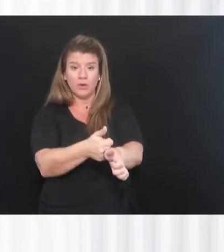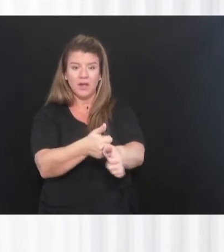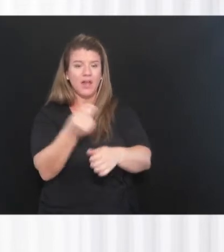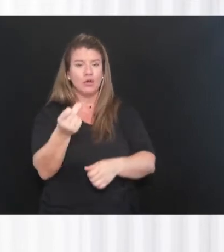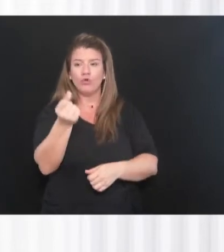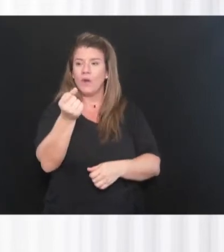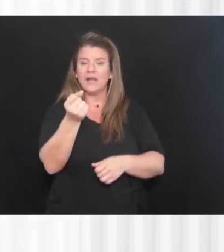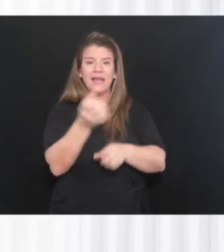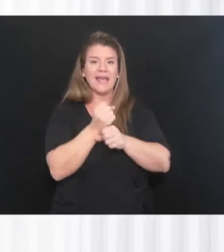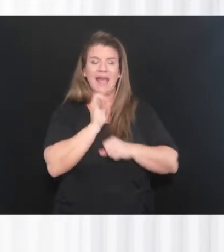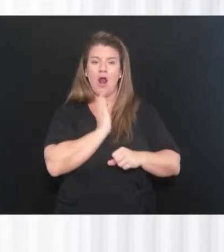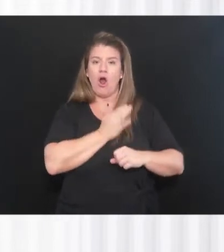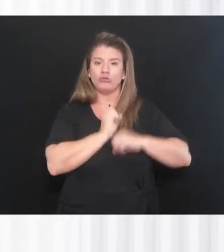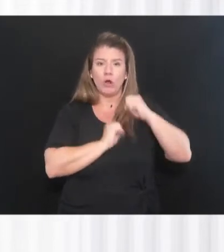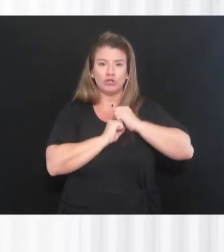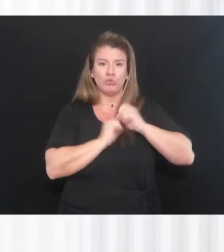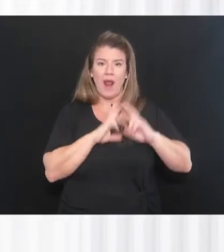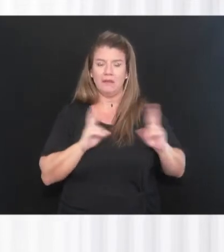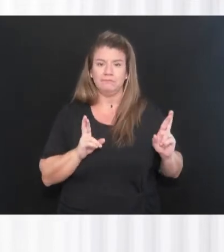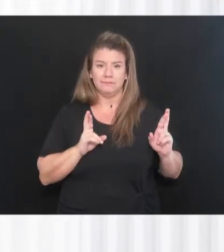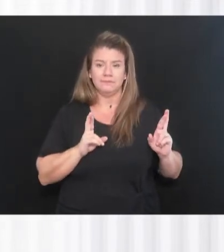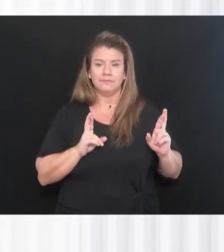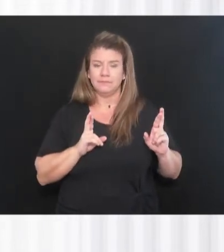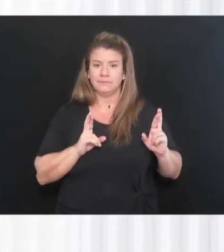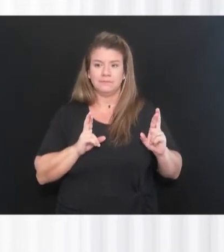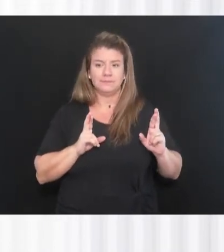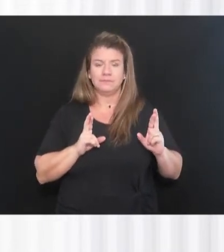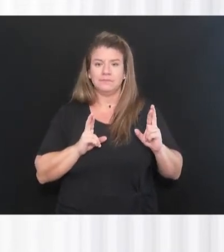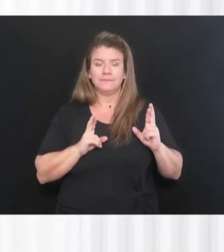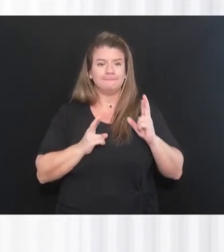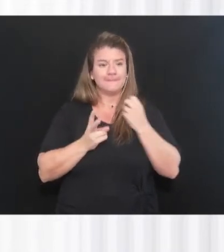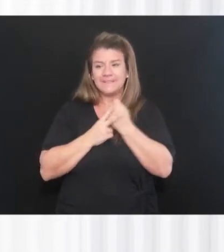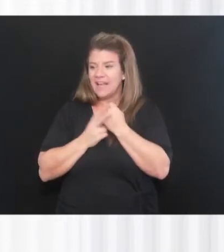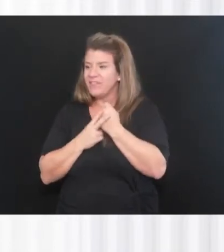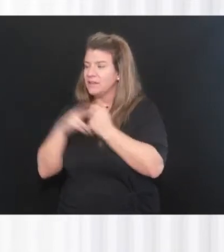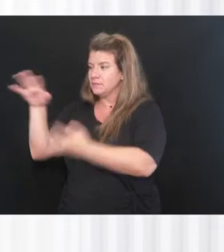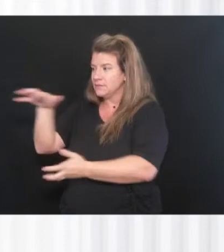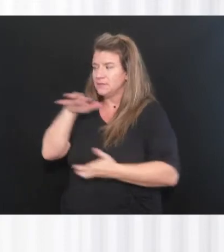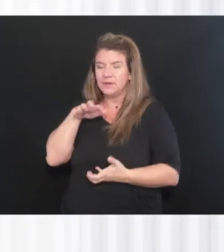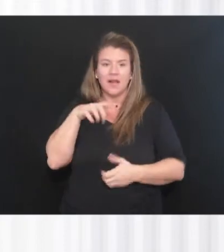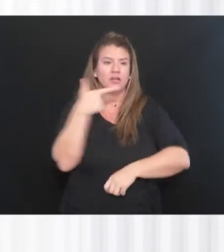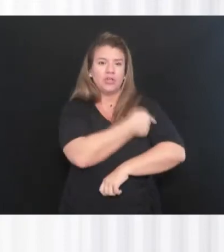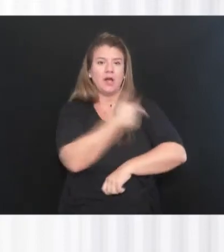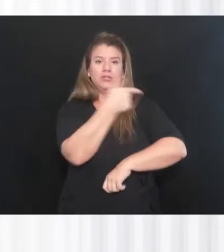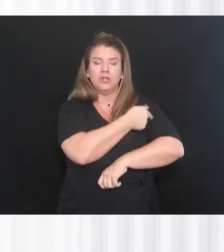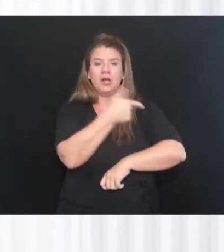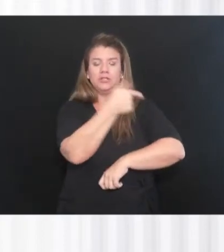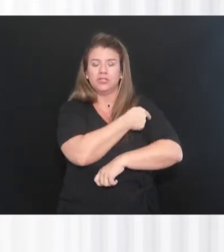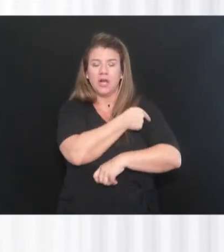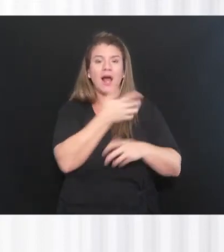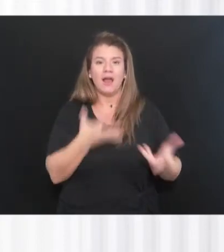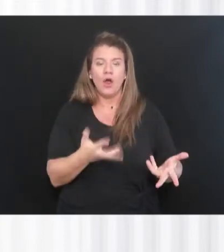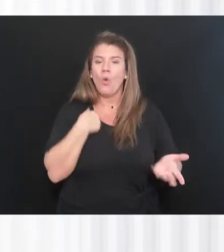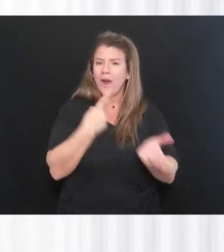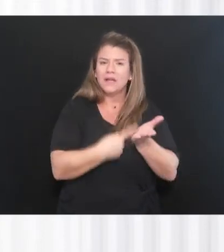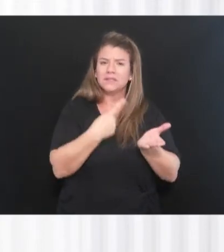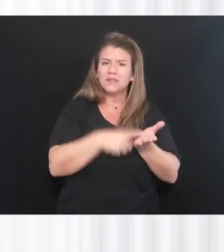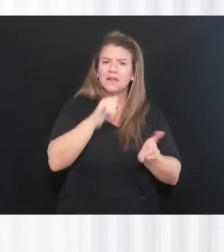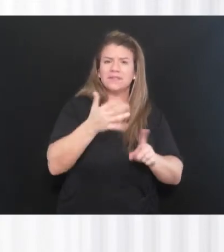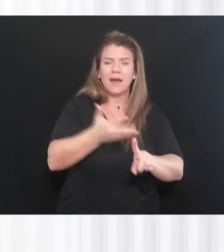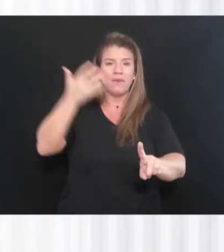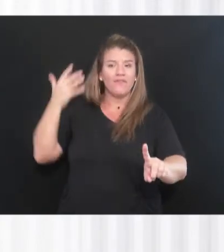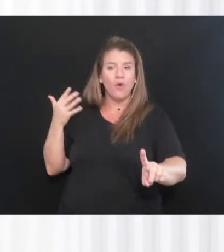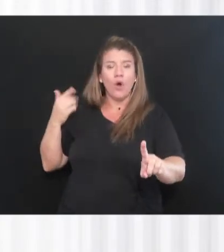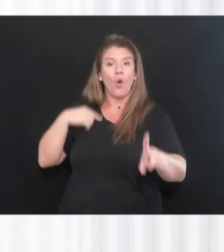the infrastructure in place to start getting shots in arms. And it seems like a long time ago, but we started talking about that. We've got to get shots in arms, and we've got to